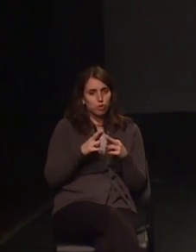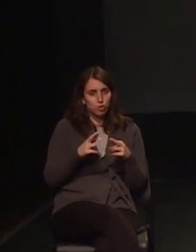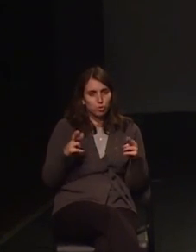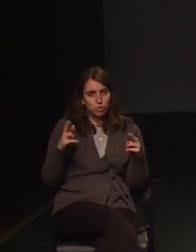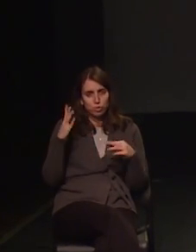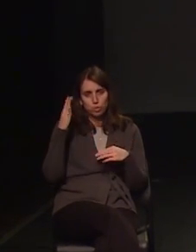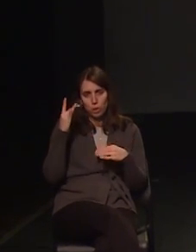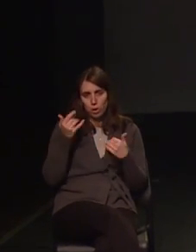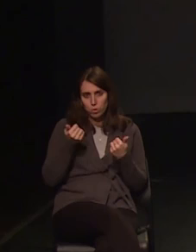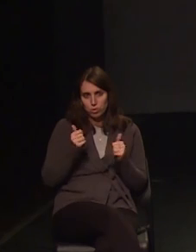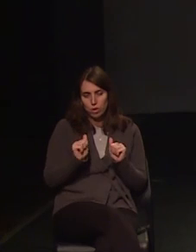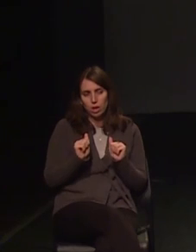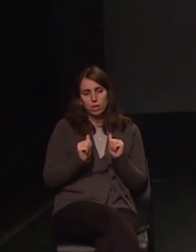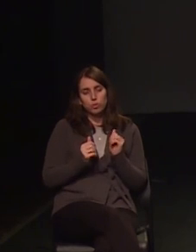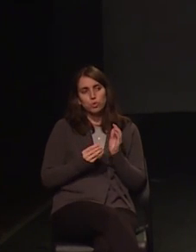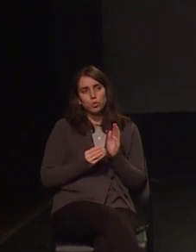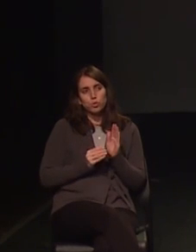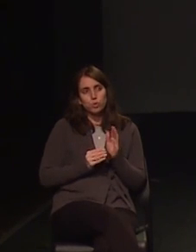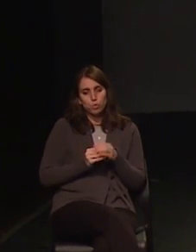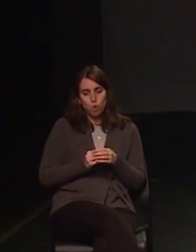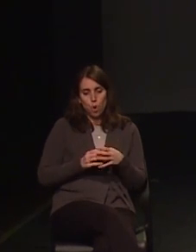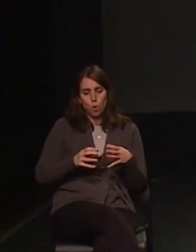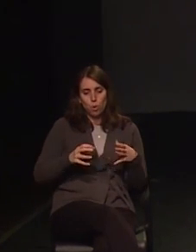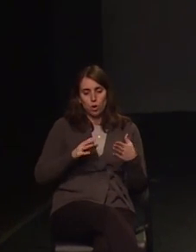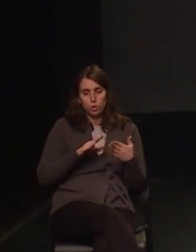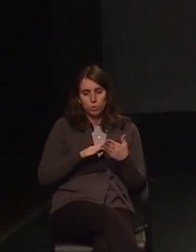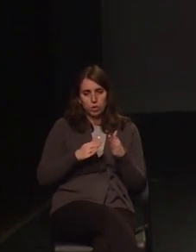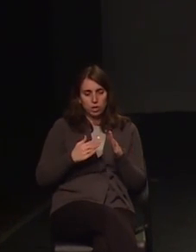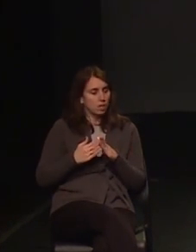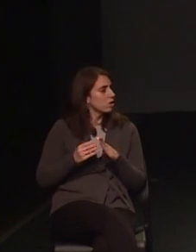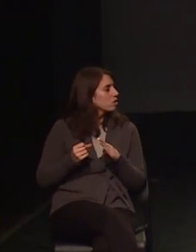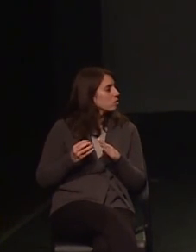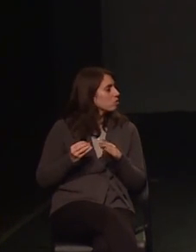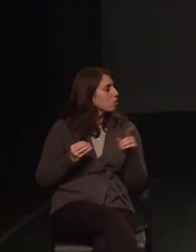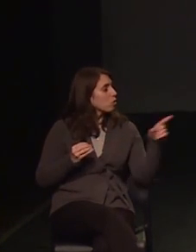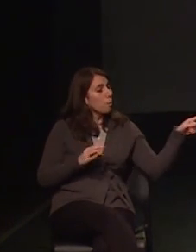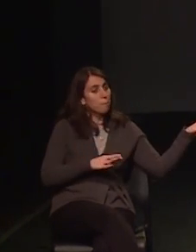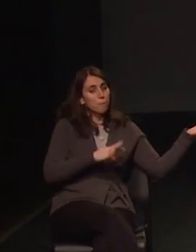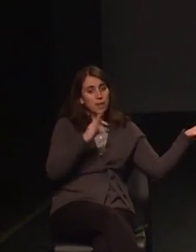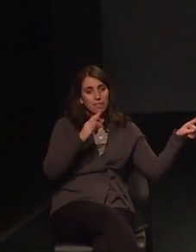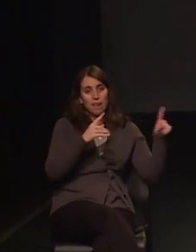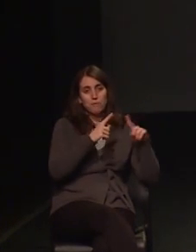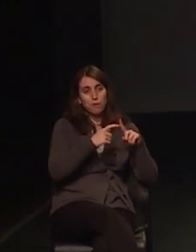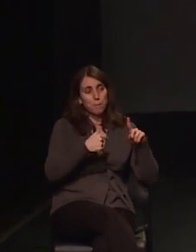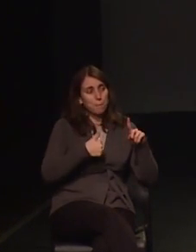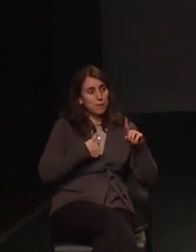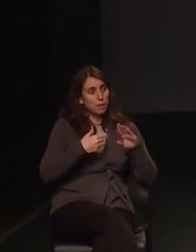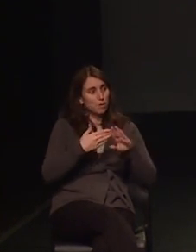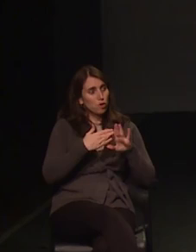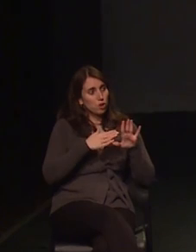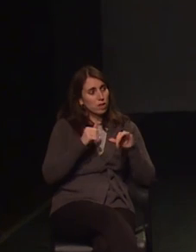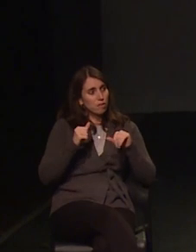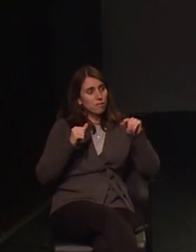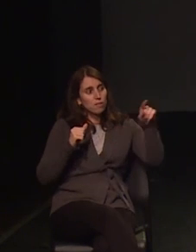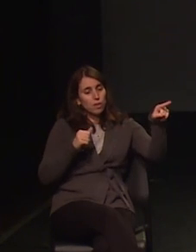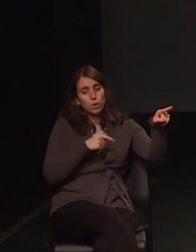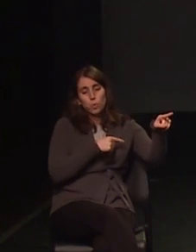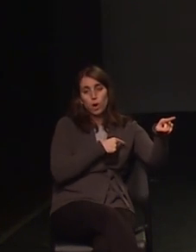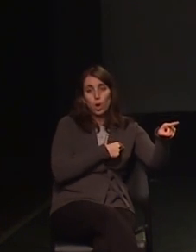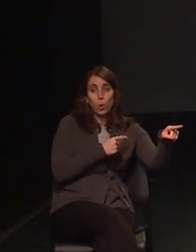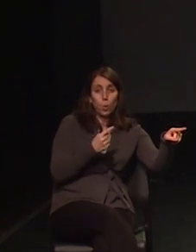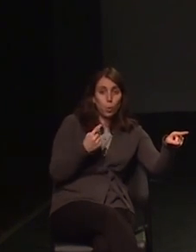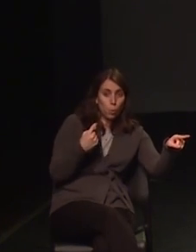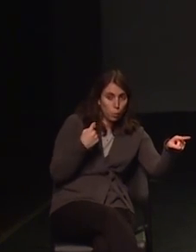grow a community of folks who are thinking about these things and talking about these folks. So get one of these for me before you go. We don't have an exact place, but